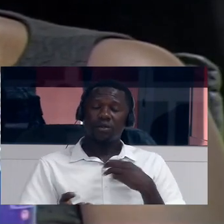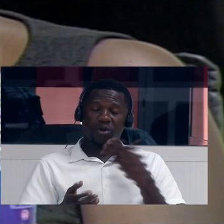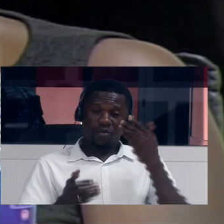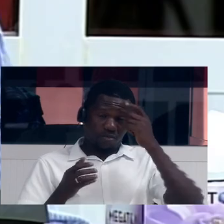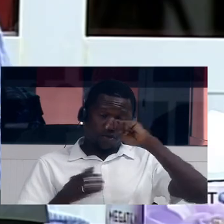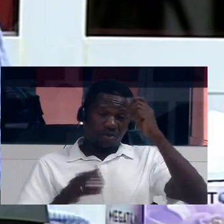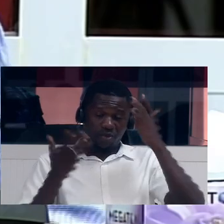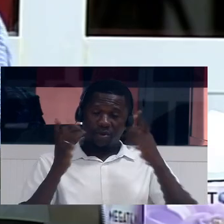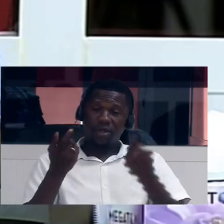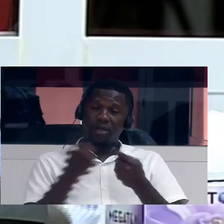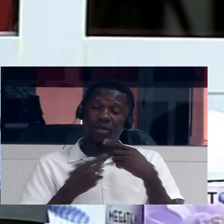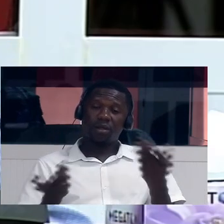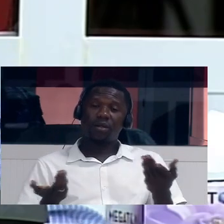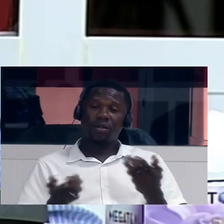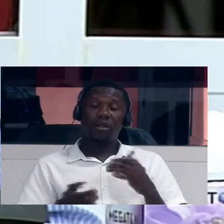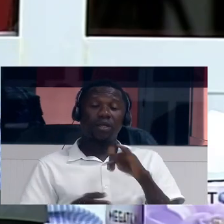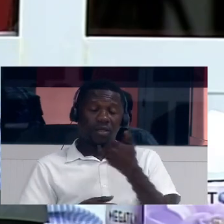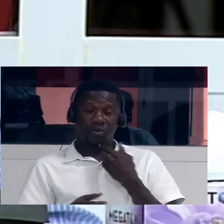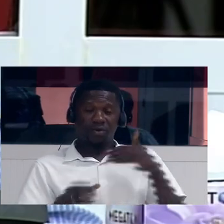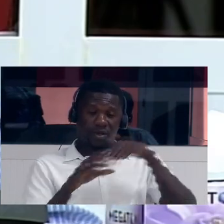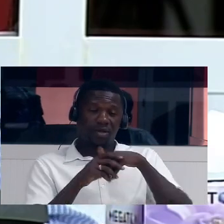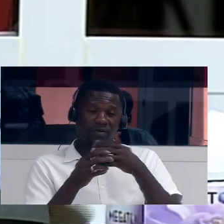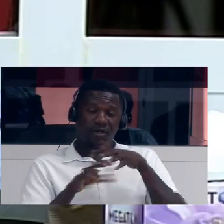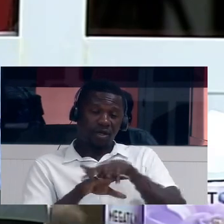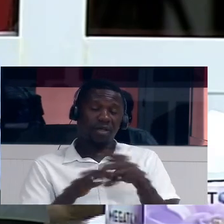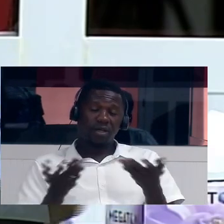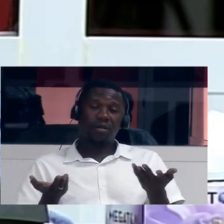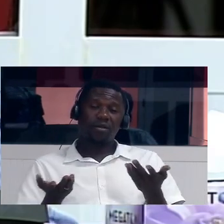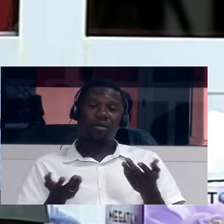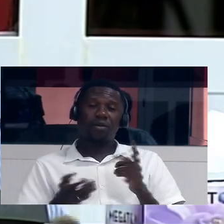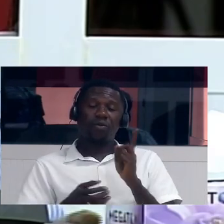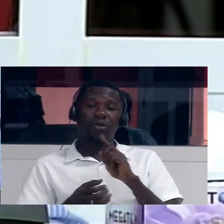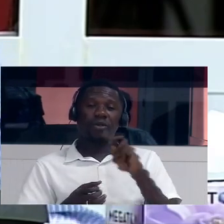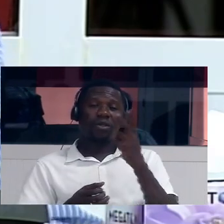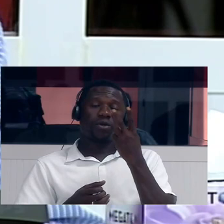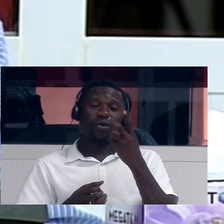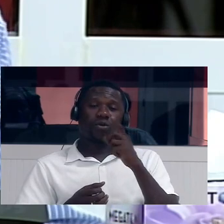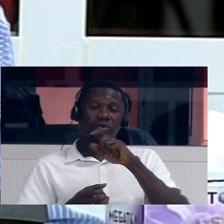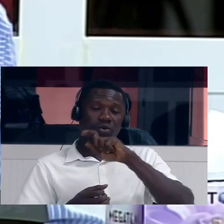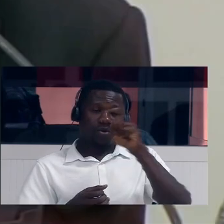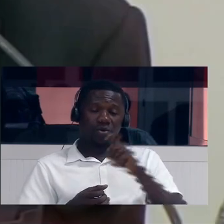again. So yes, there was interference. And what was the second question, sir?